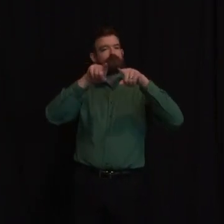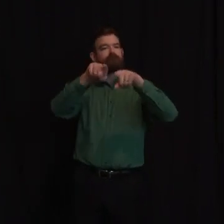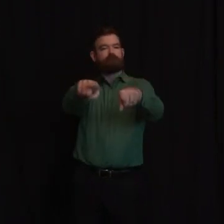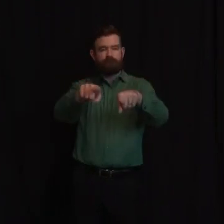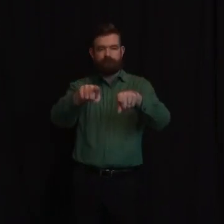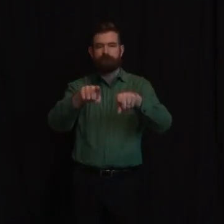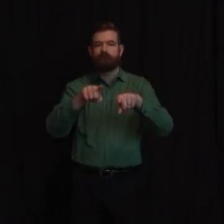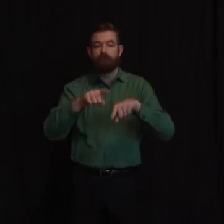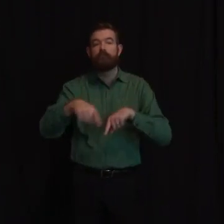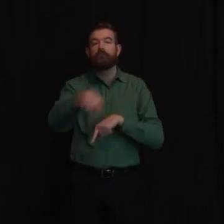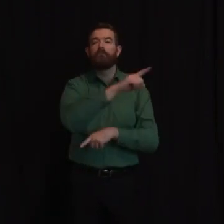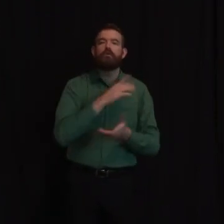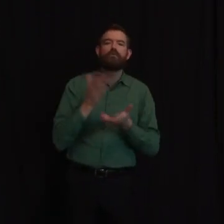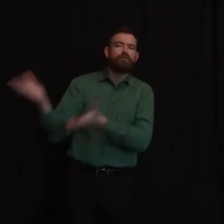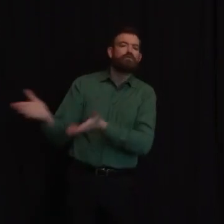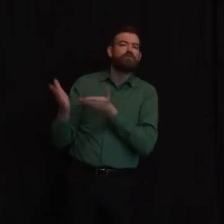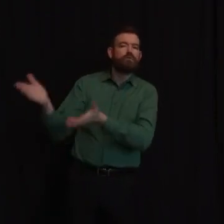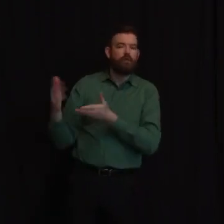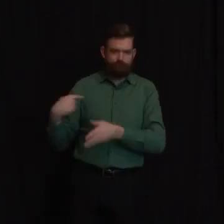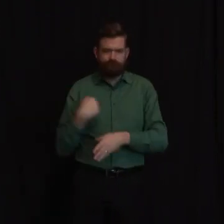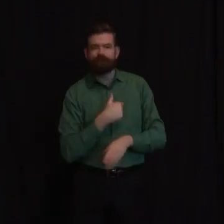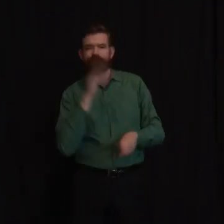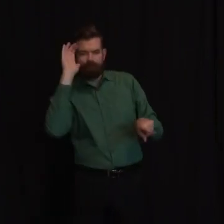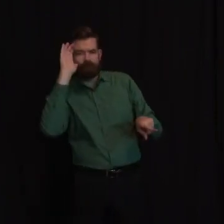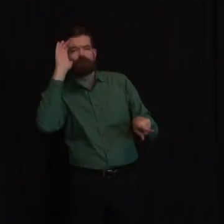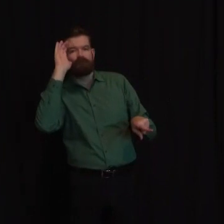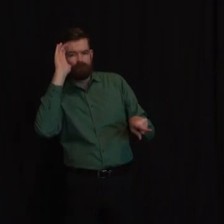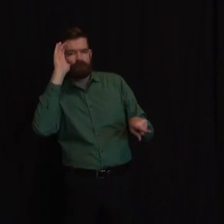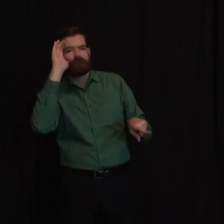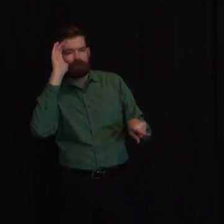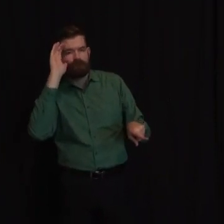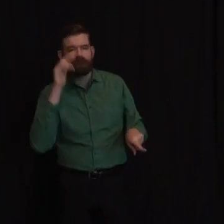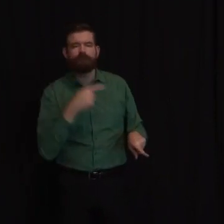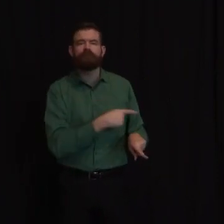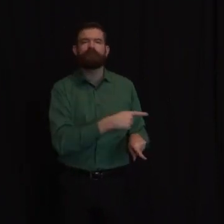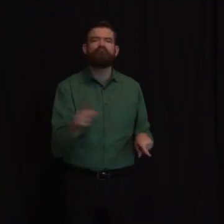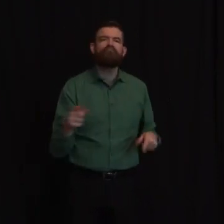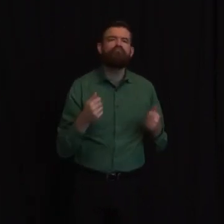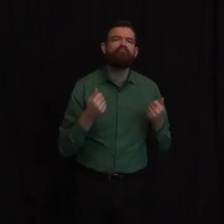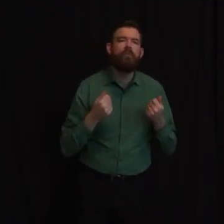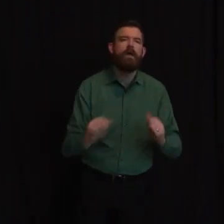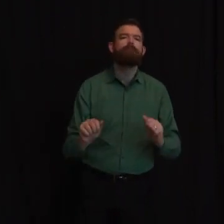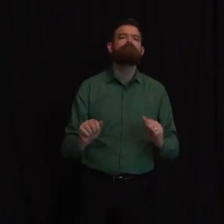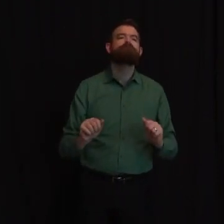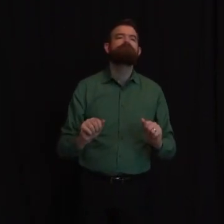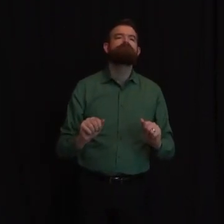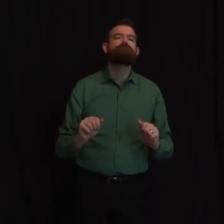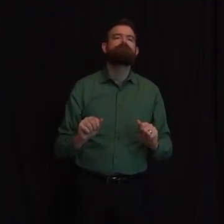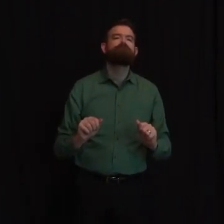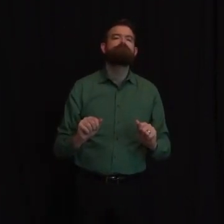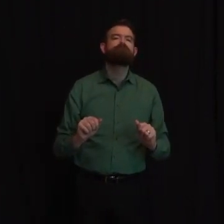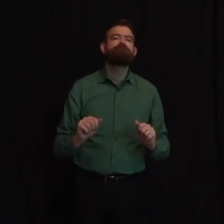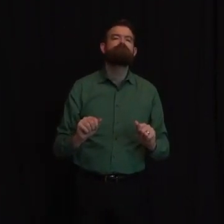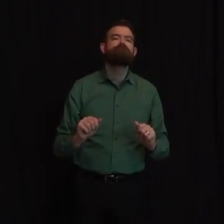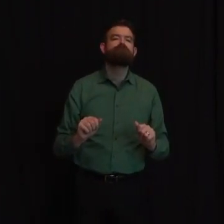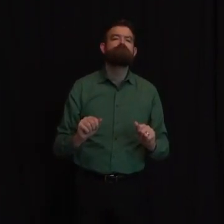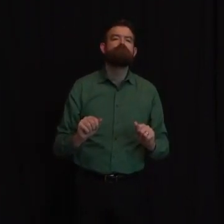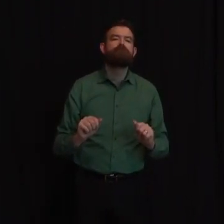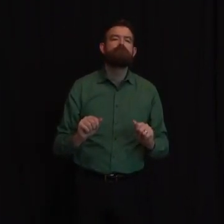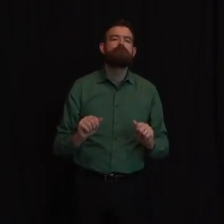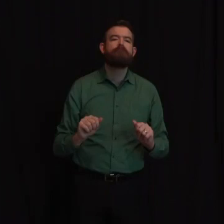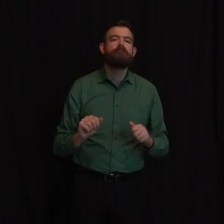The members of the association are basically trying to rely on telehealth in their urban environments and